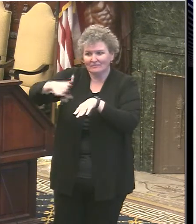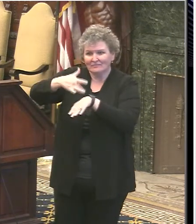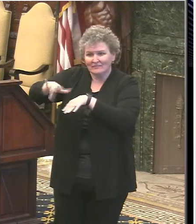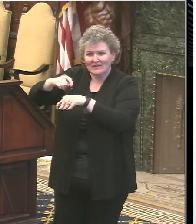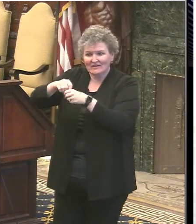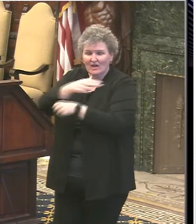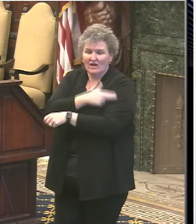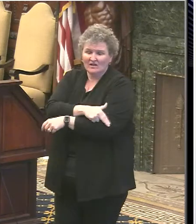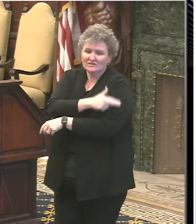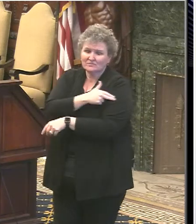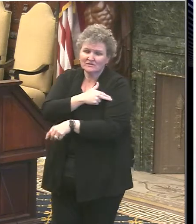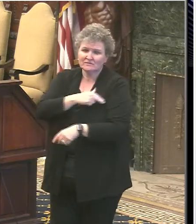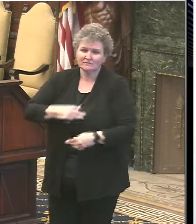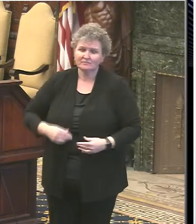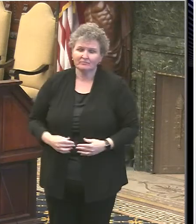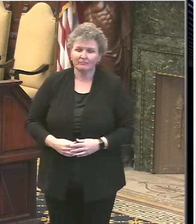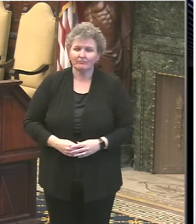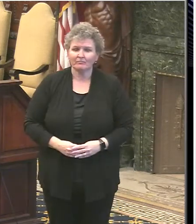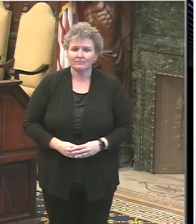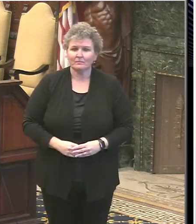effectively than what we had in the Leah Core Center.